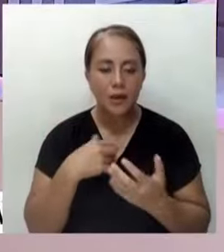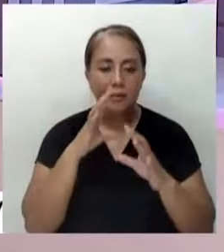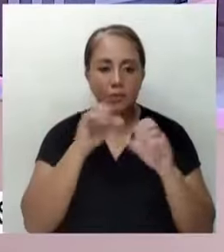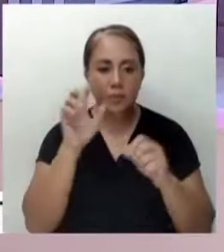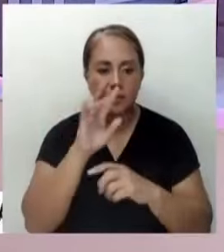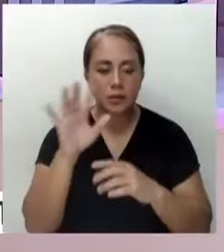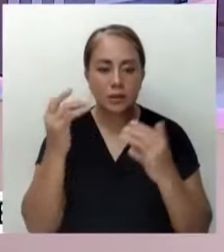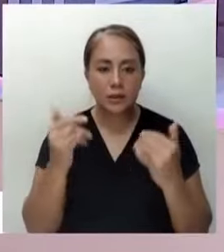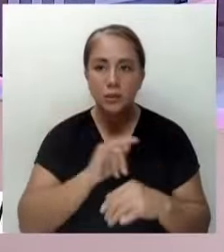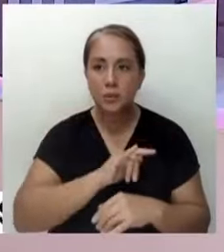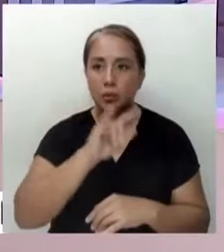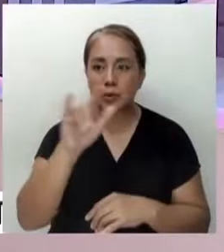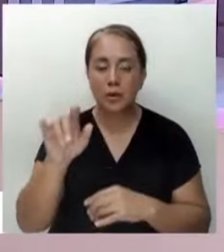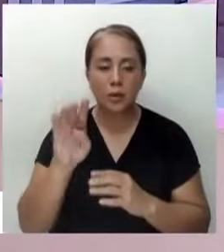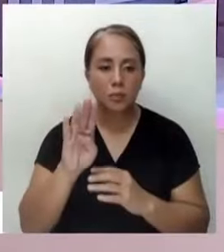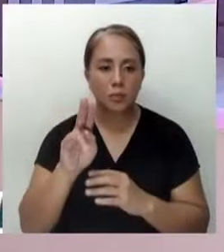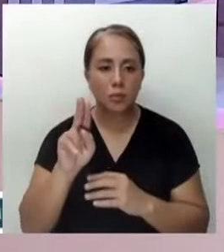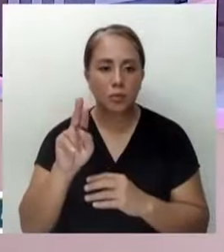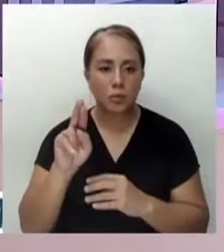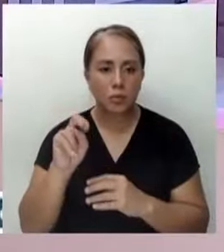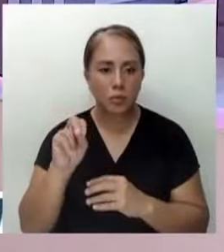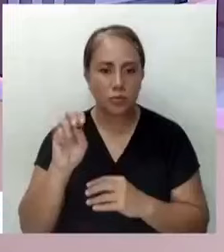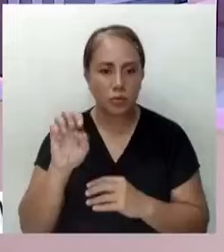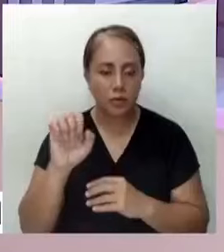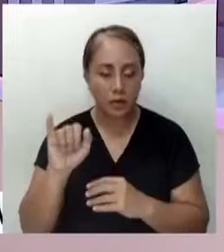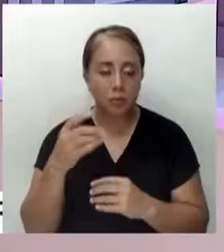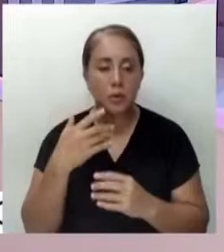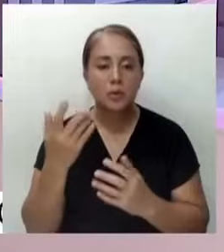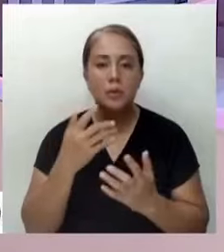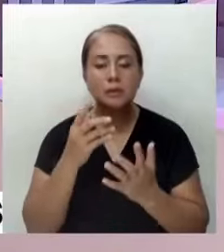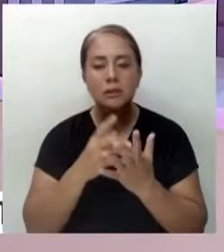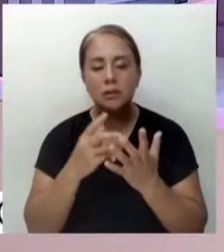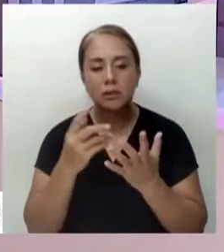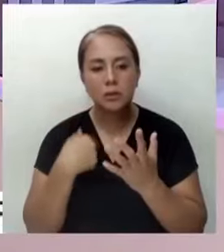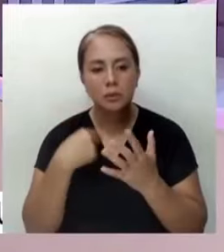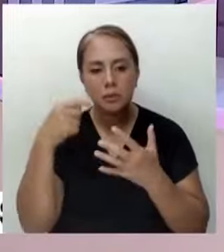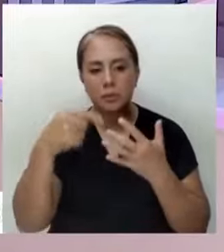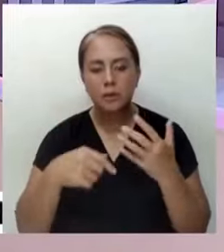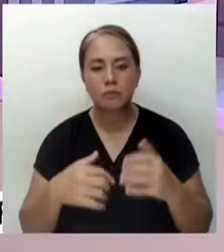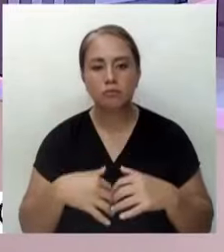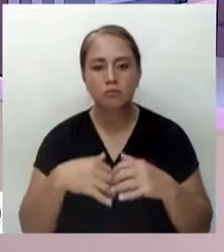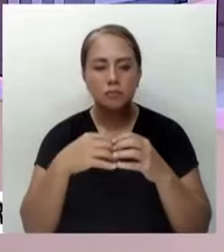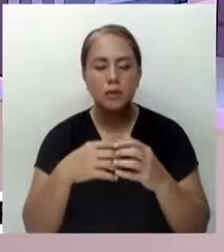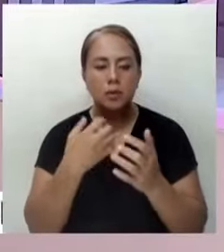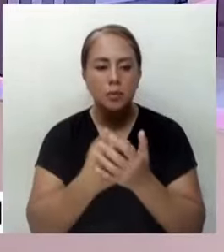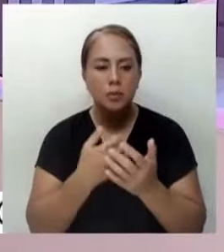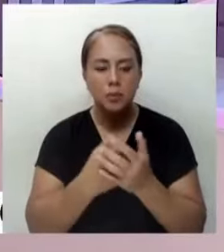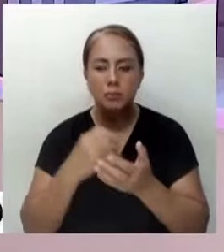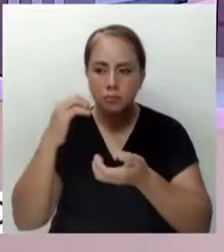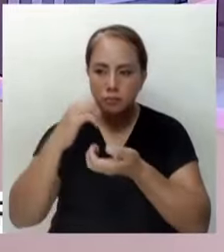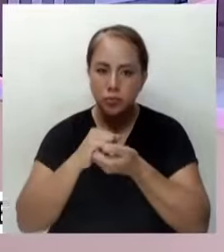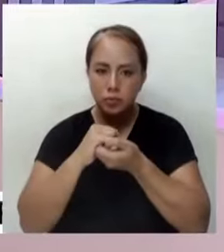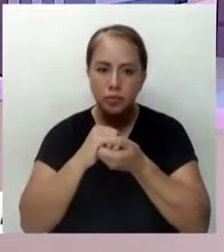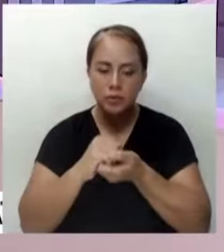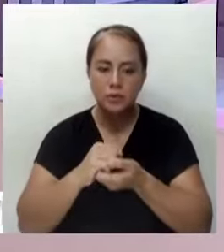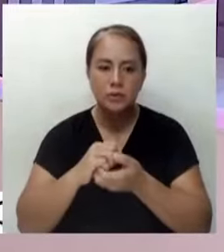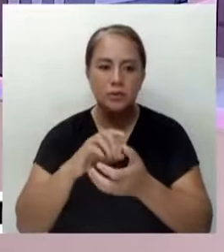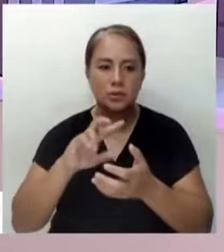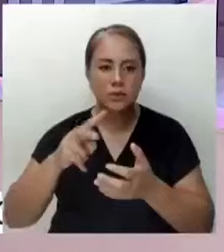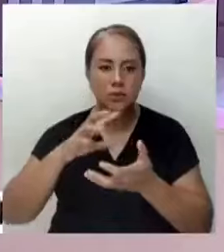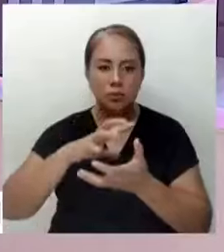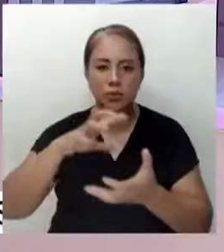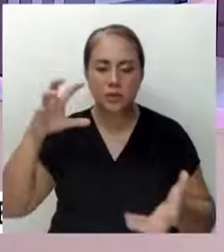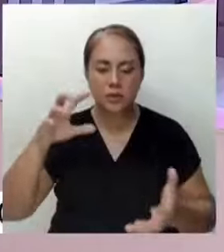in Brunei for a two-day state visit. On the agenda, boosting economic and defense ties with the second richest country in Southeast